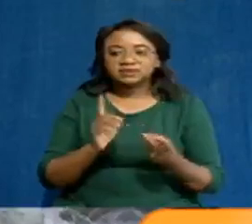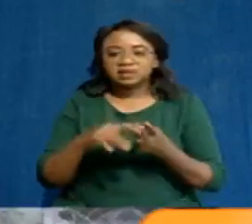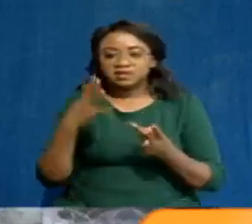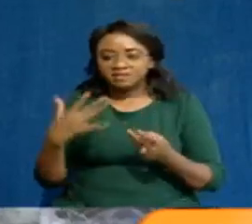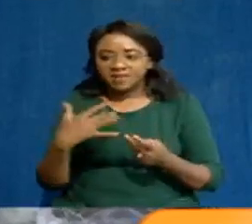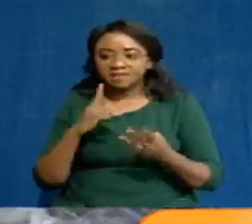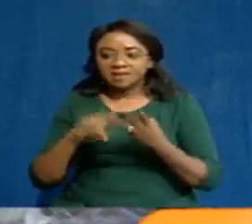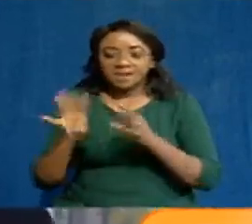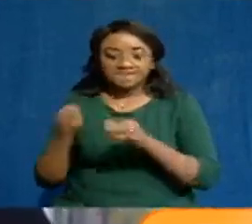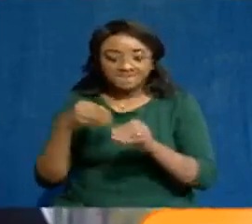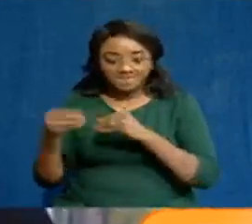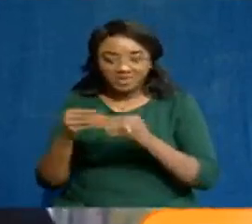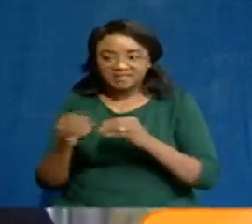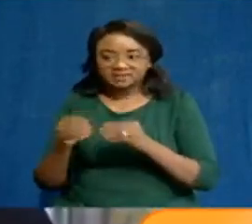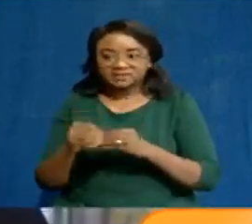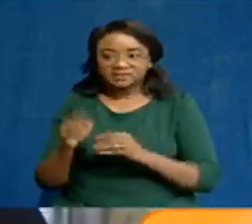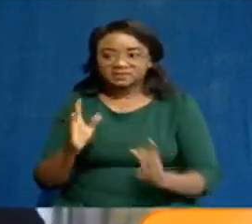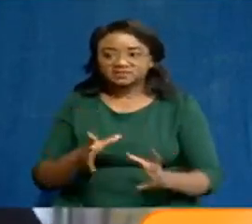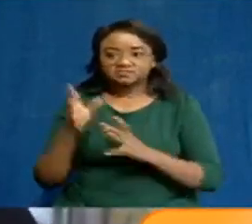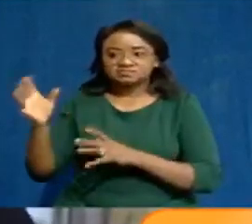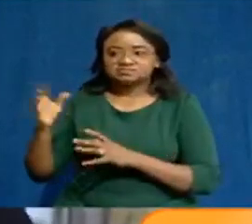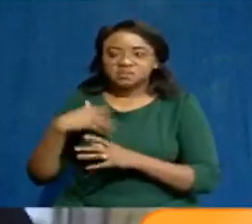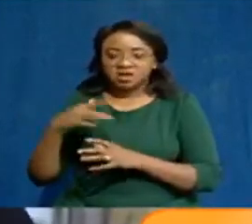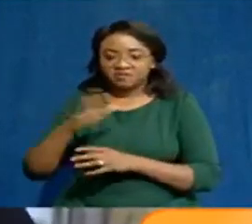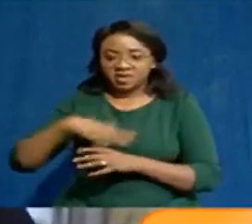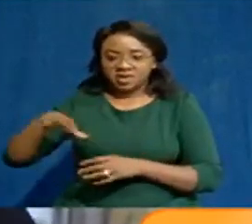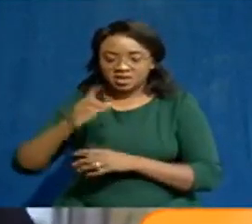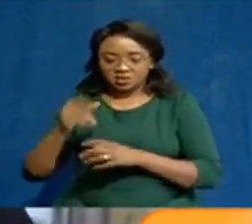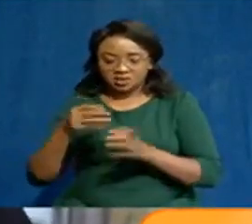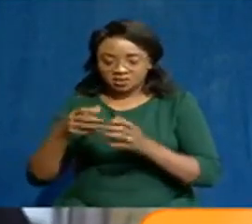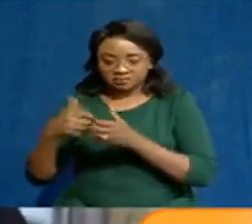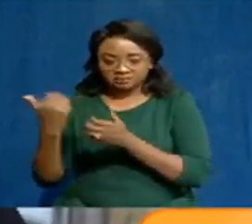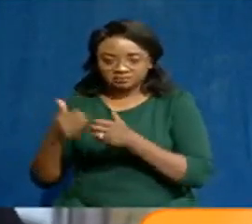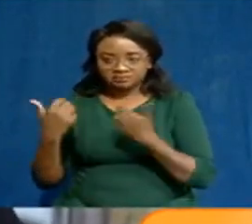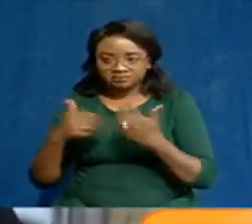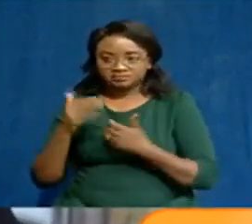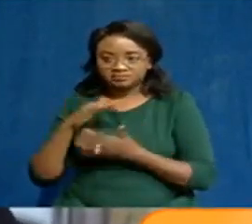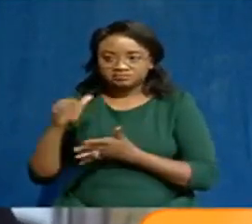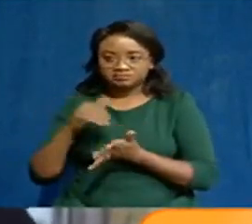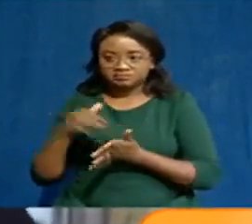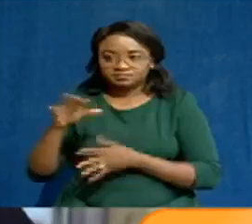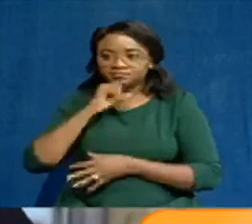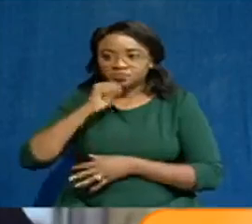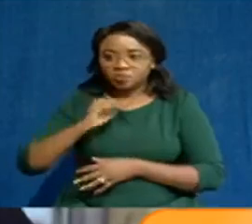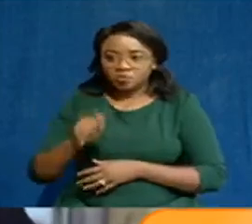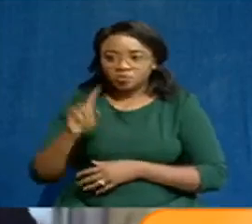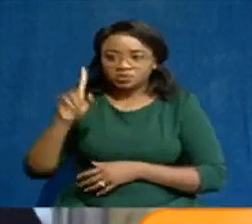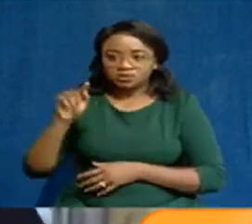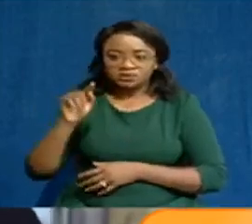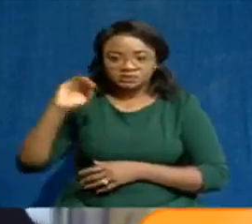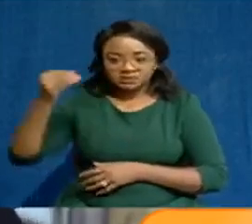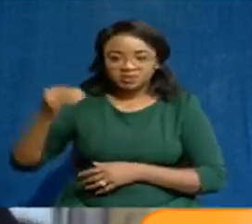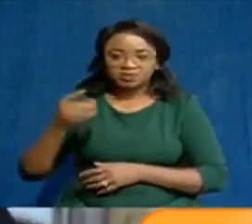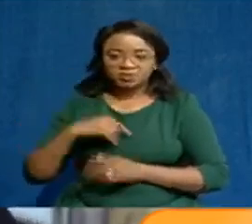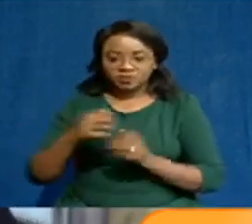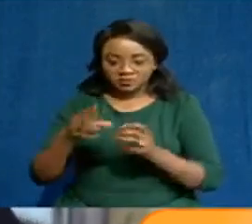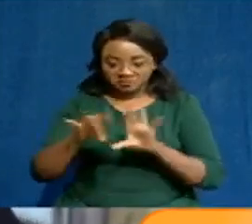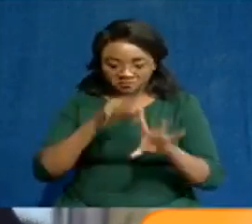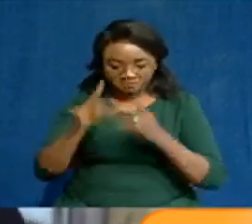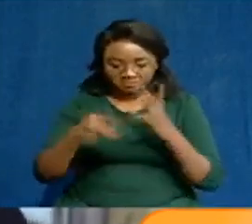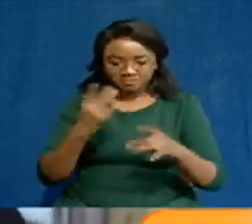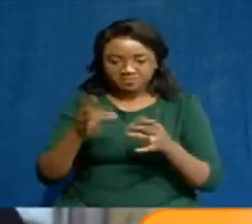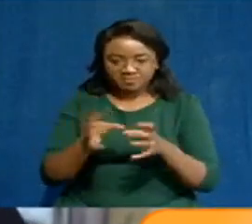The plastic waste comes to a plastic waste segregation and collection center here in Old Town. We sort it, we segregate it, and then it's